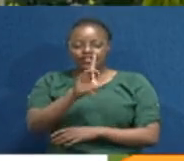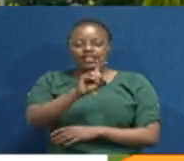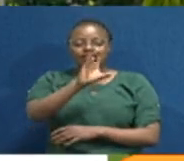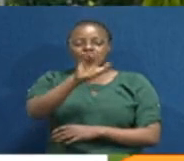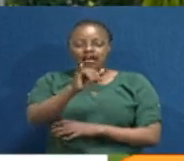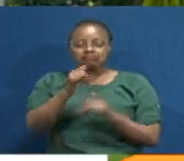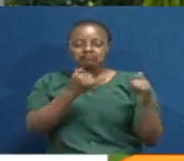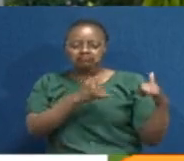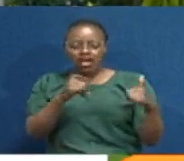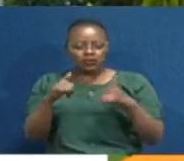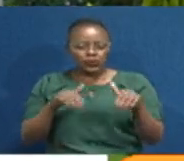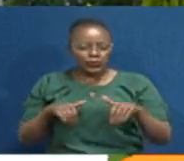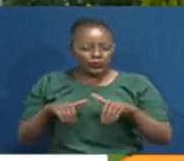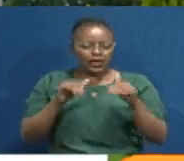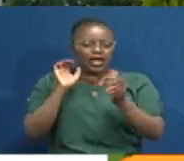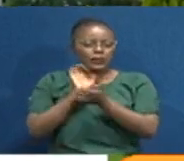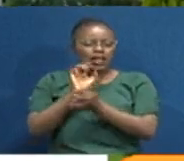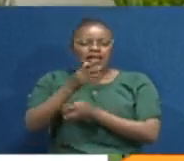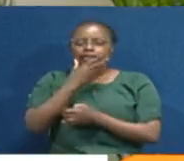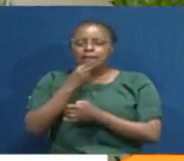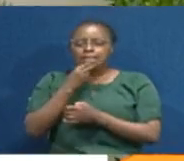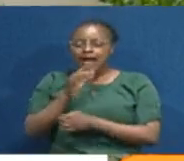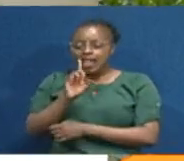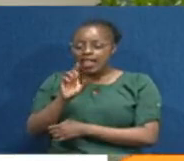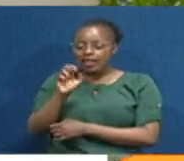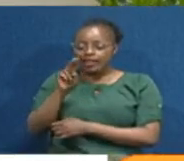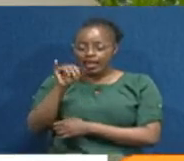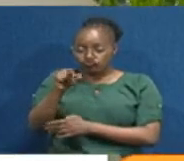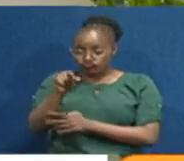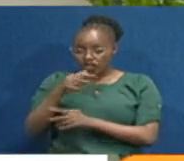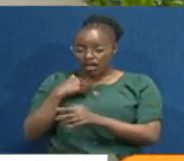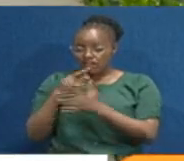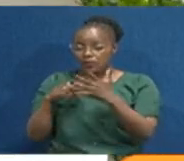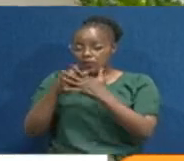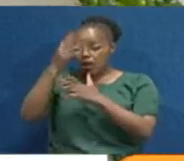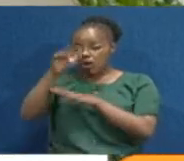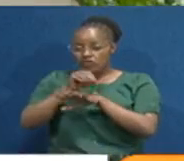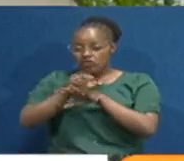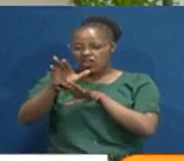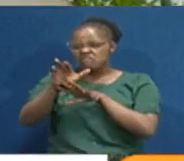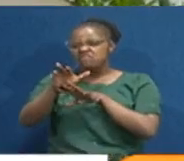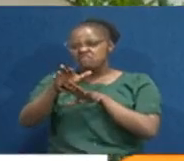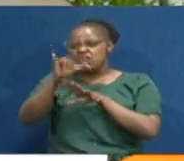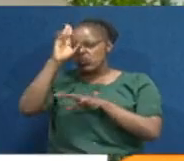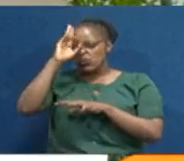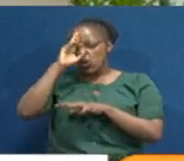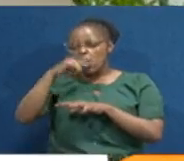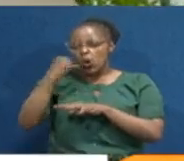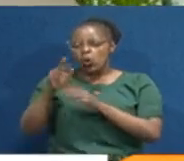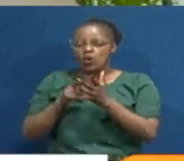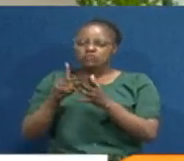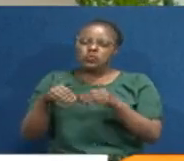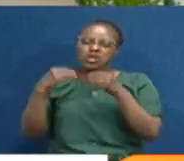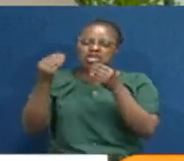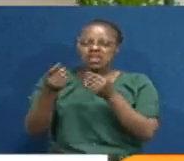says efforts by detectives to arrest him have been futile, as Gashoki influences rogue police officers who tip him